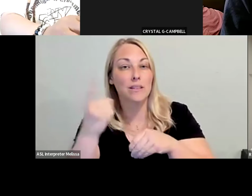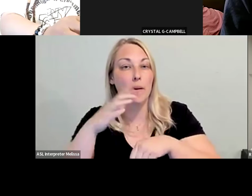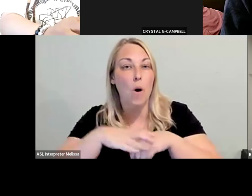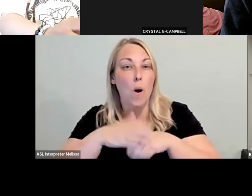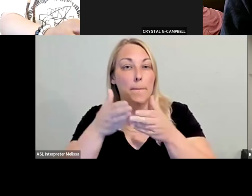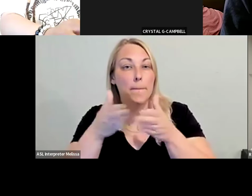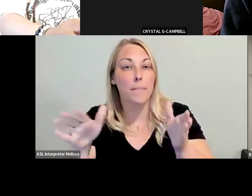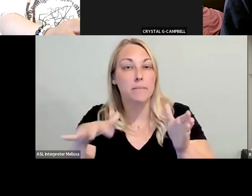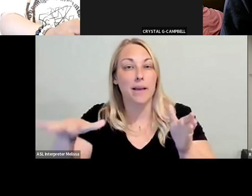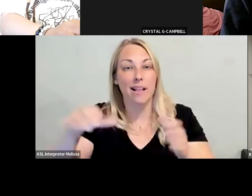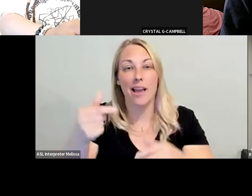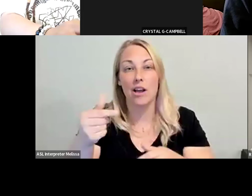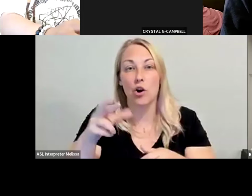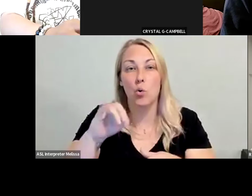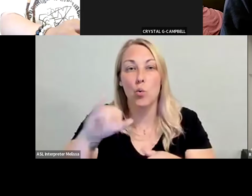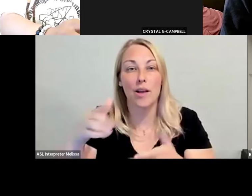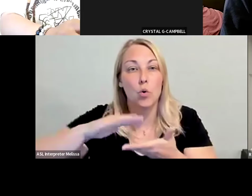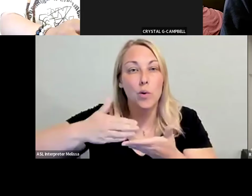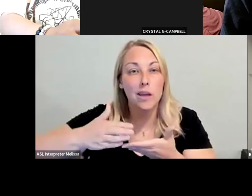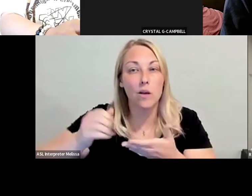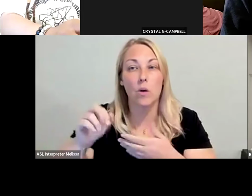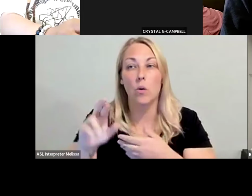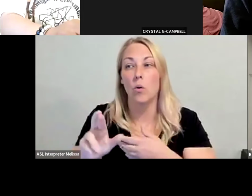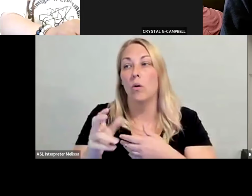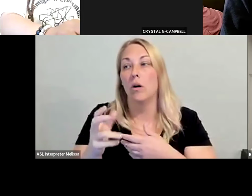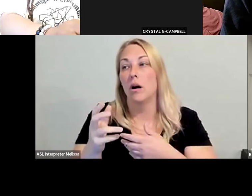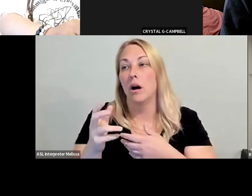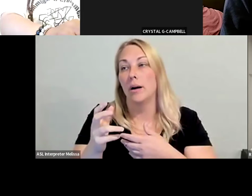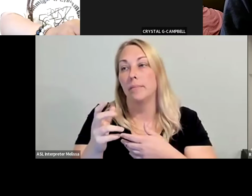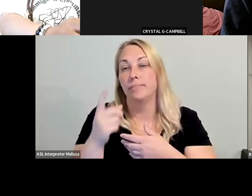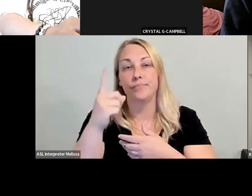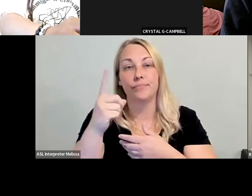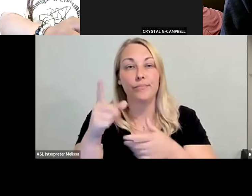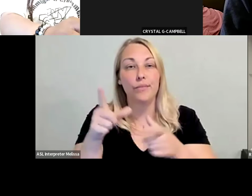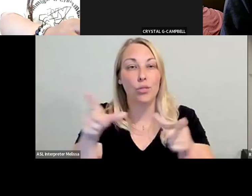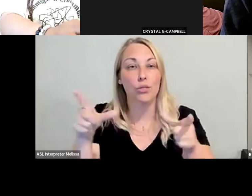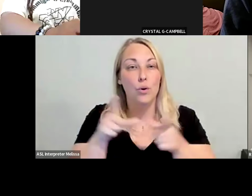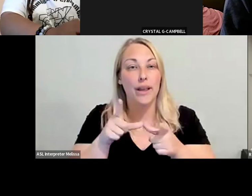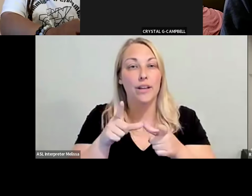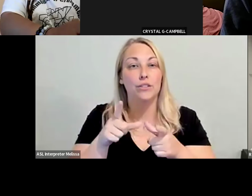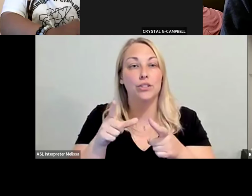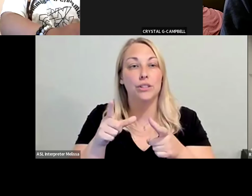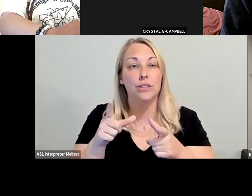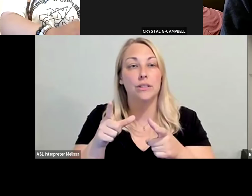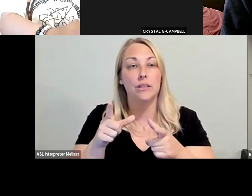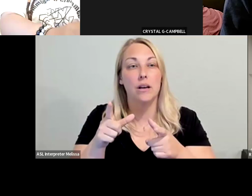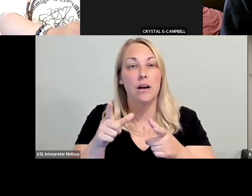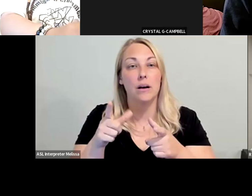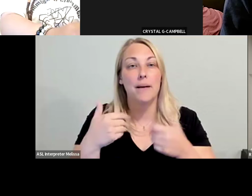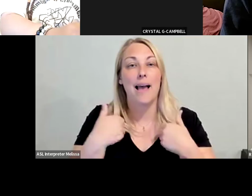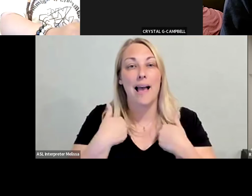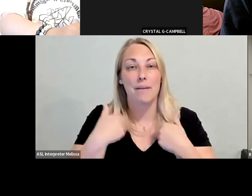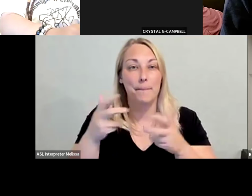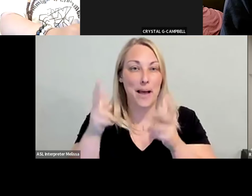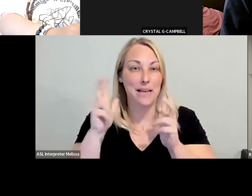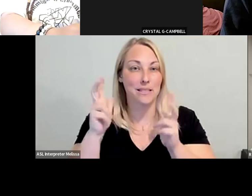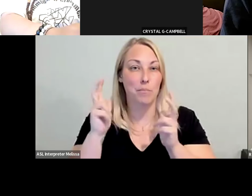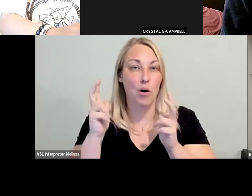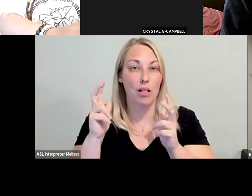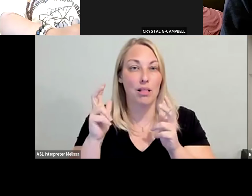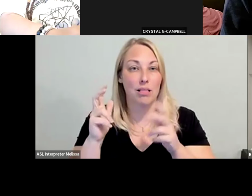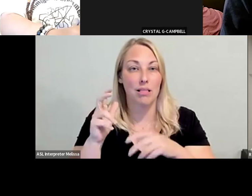or sometimes one location had a actual basketball court that